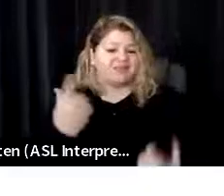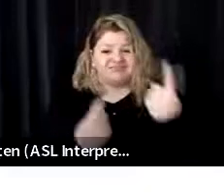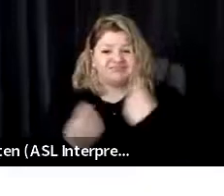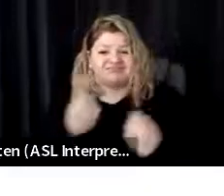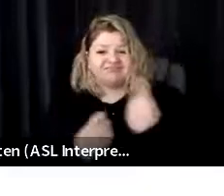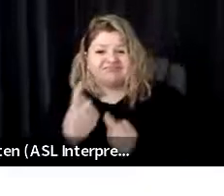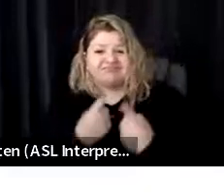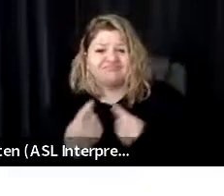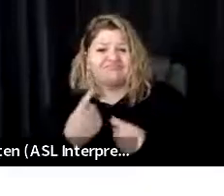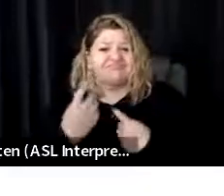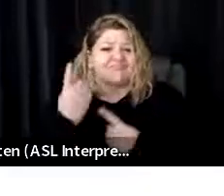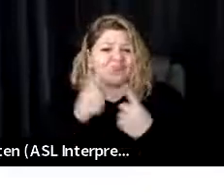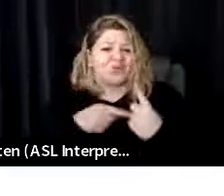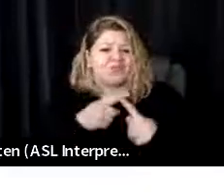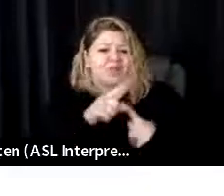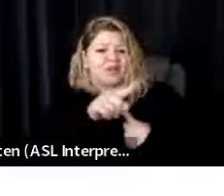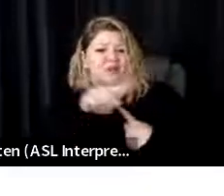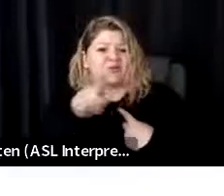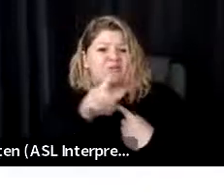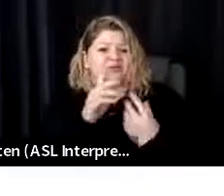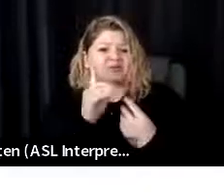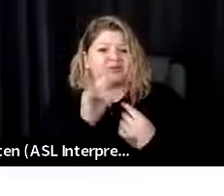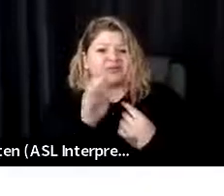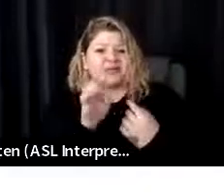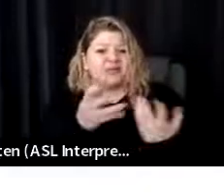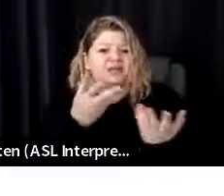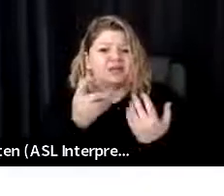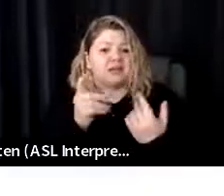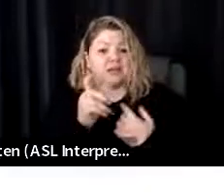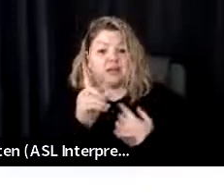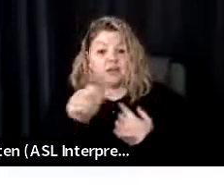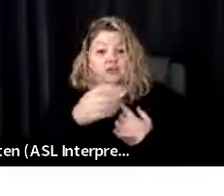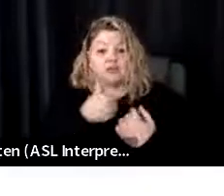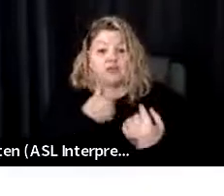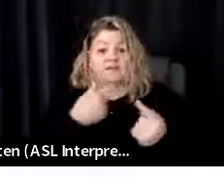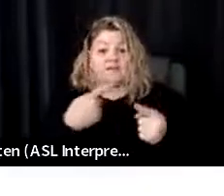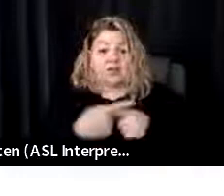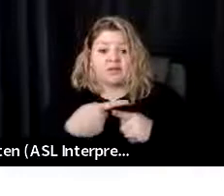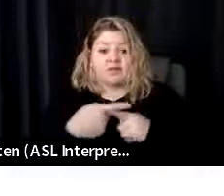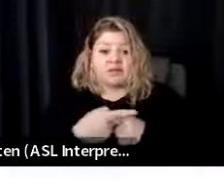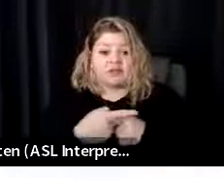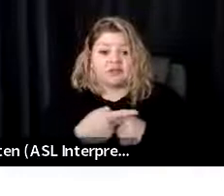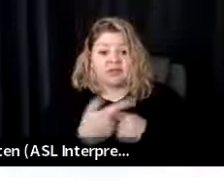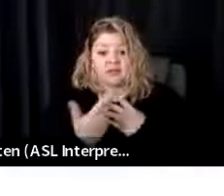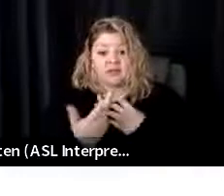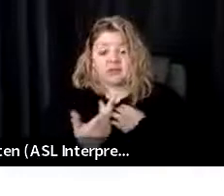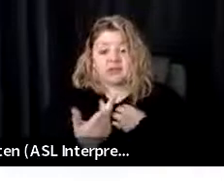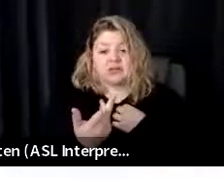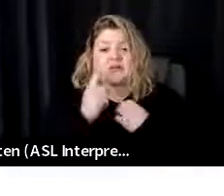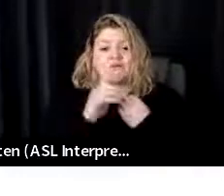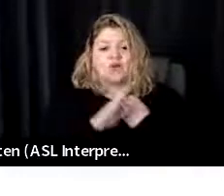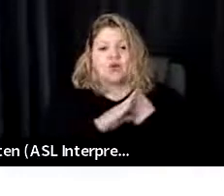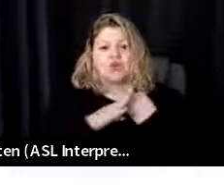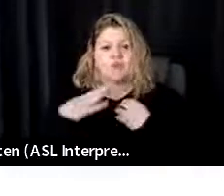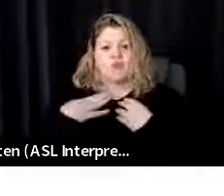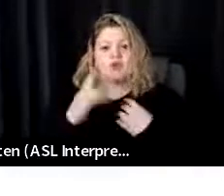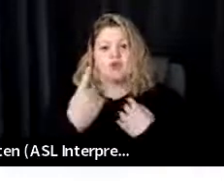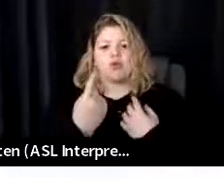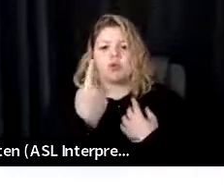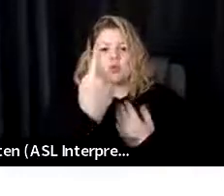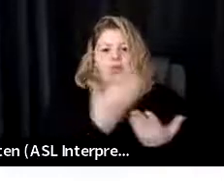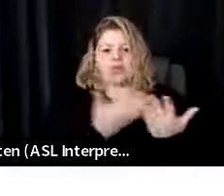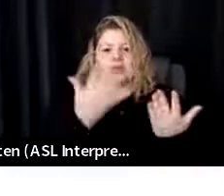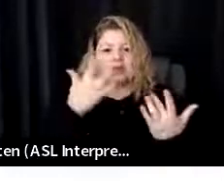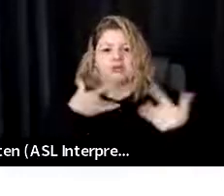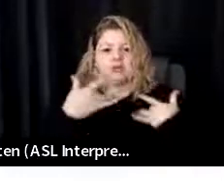about these dates? And if you have any conflicts with the civilian, all you need to worry about for the board is the Civilian Review Board dates. And to the